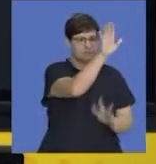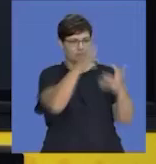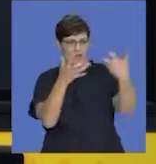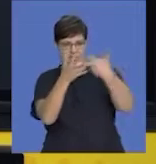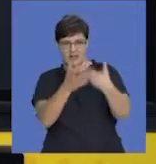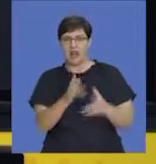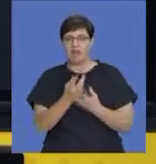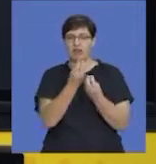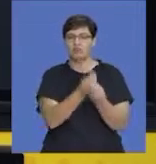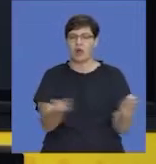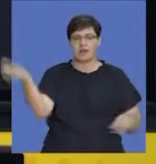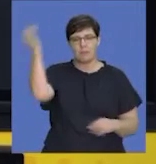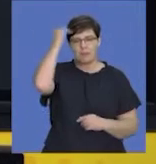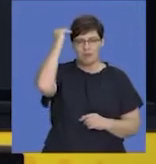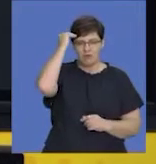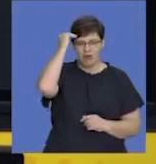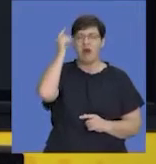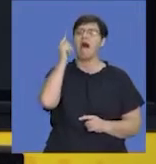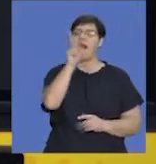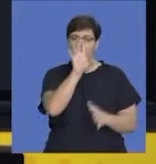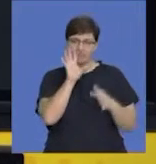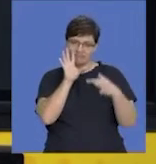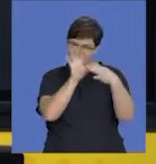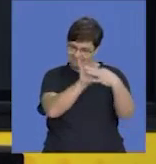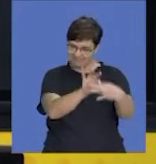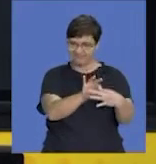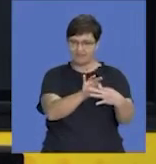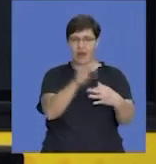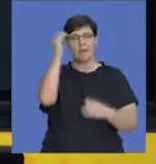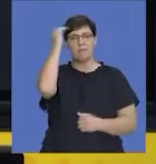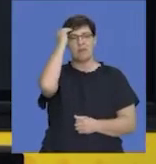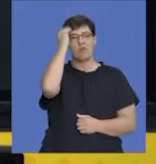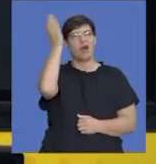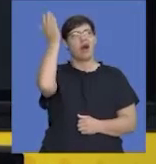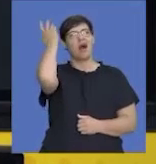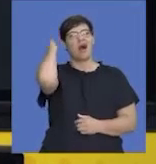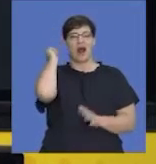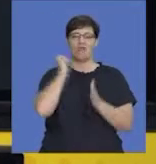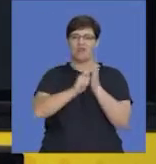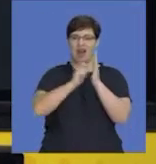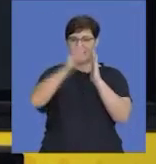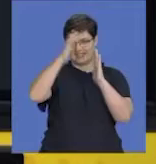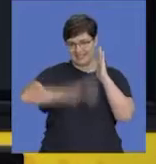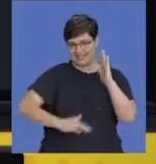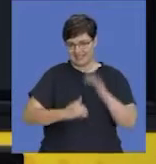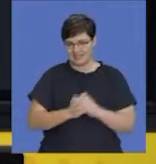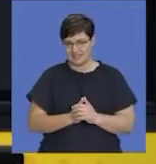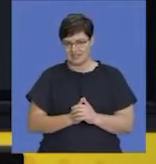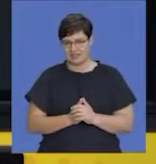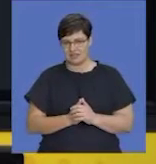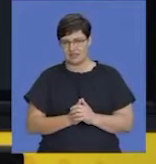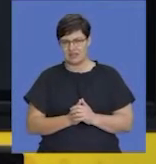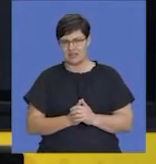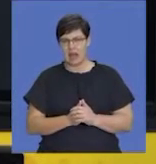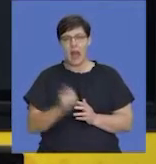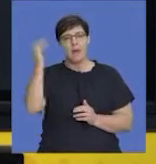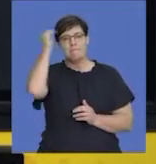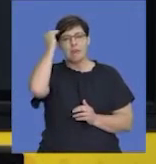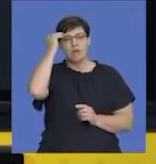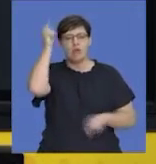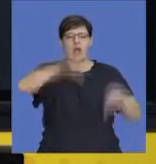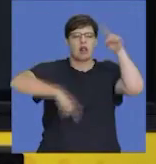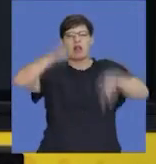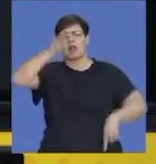about childhood memories, you're obviously going to have to pick this memory and go with it. Try not to pick too many memories that are